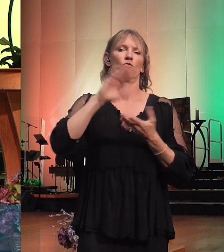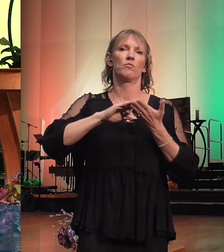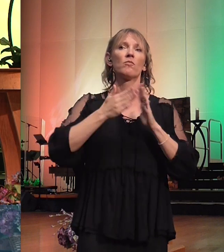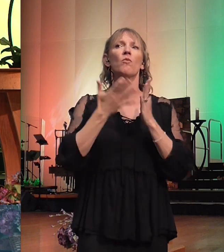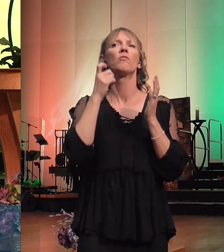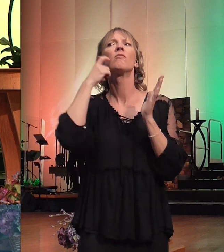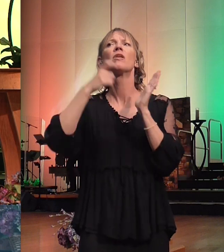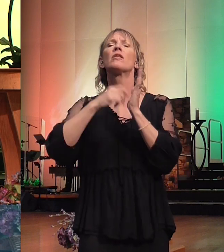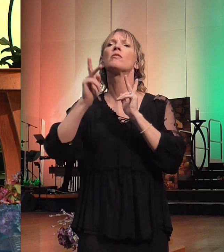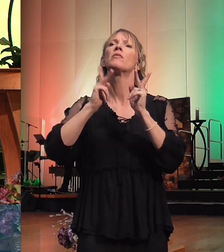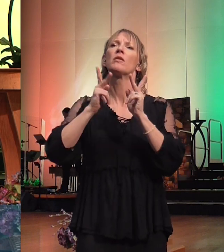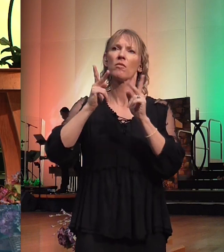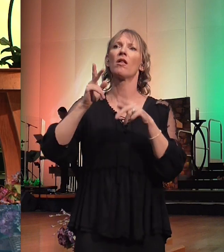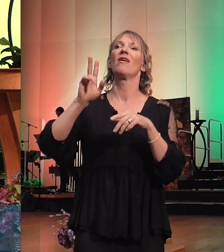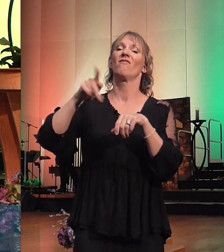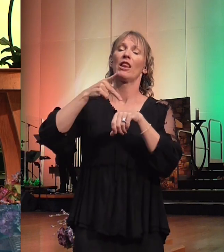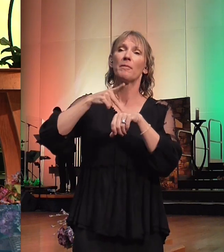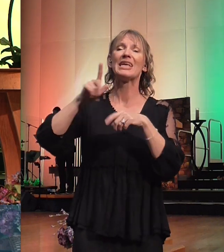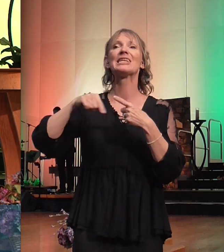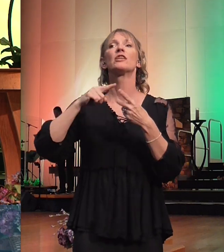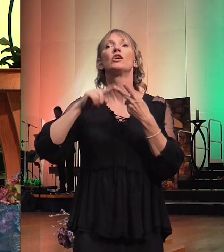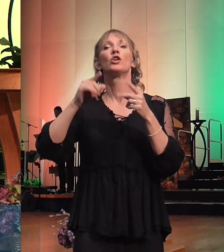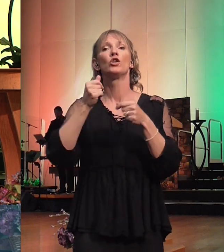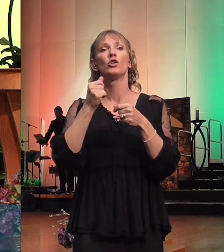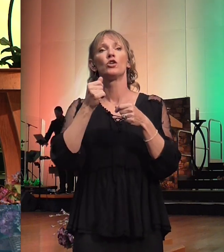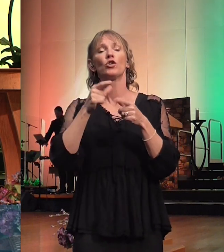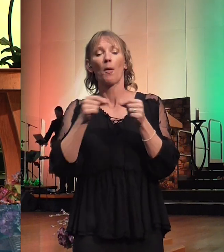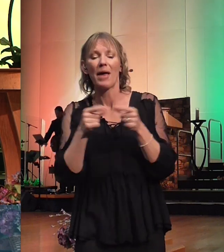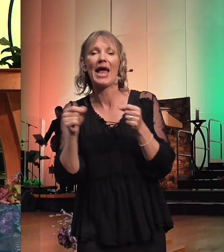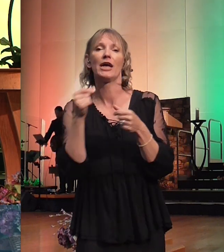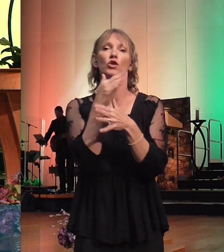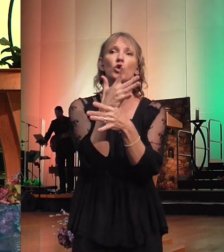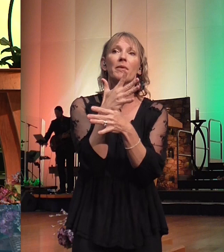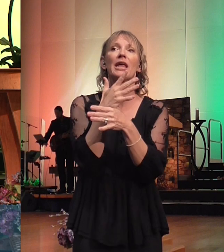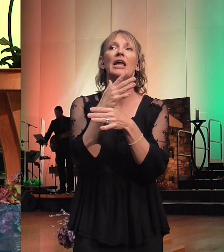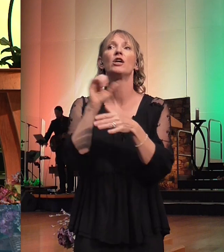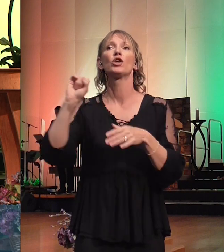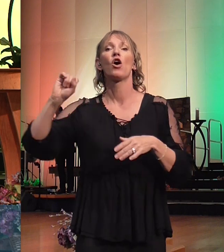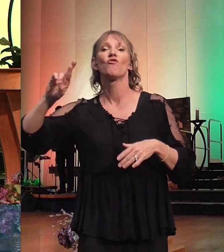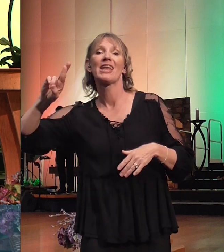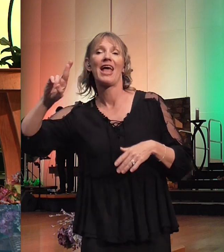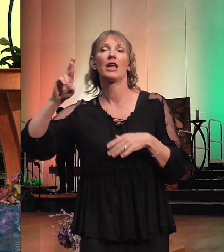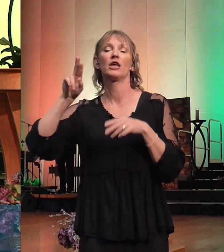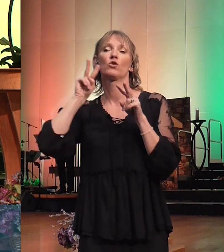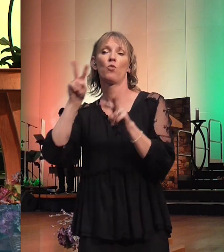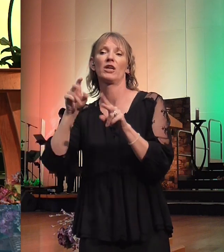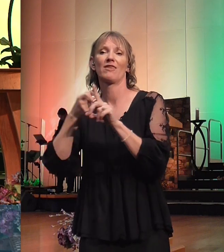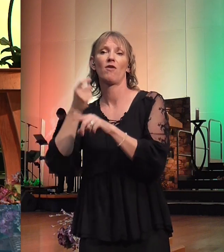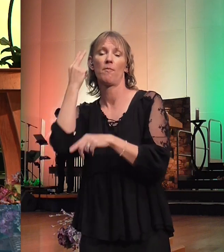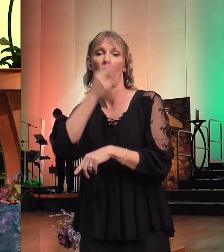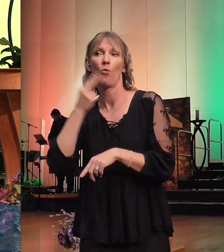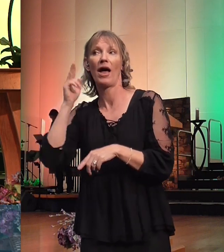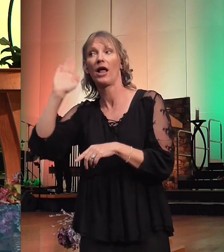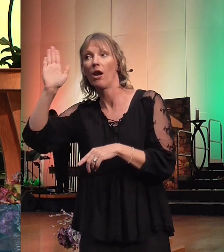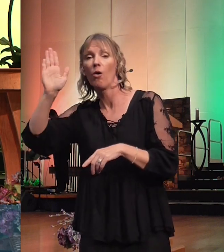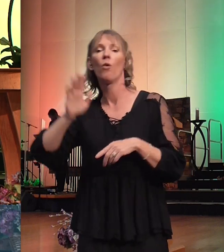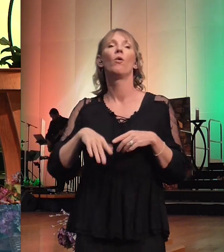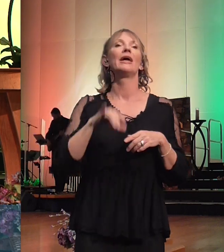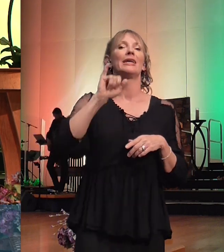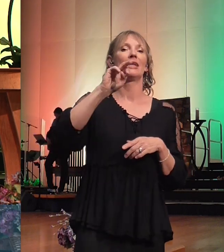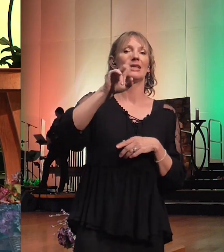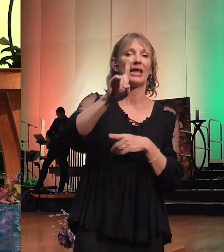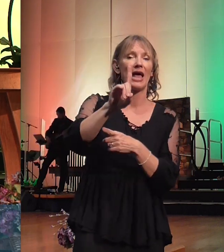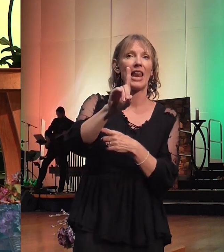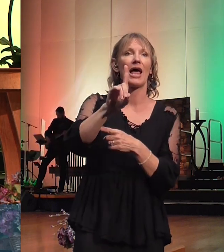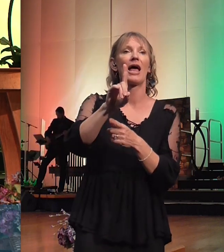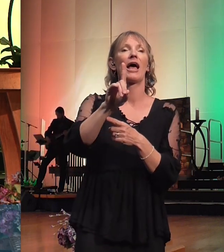those watching us. We have folks from the Philippines, Japan, Germany. Cheryl Renee's watching from Hawaii. Aloha, Cheryl. Indiana.